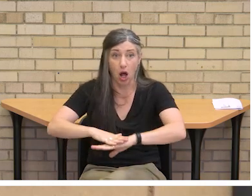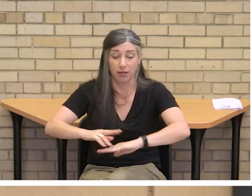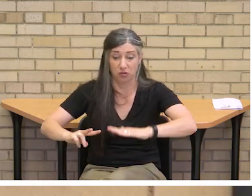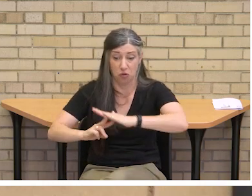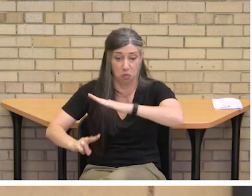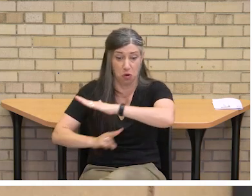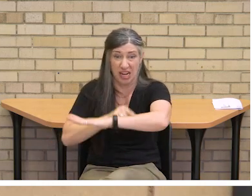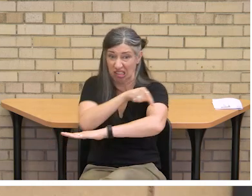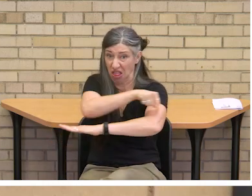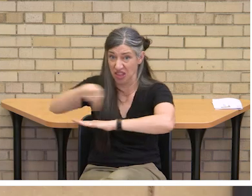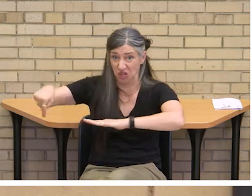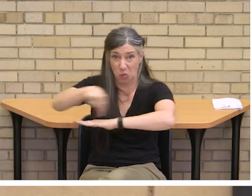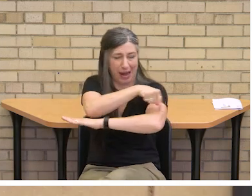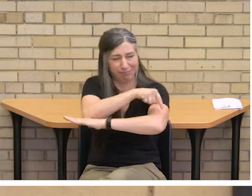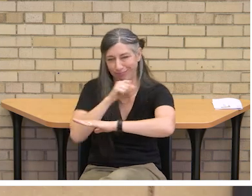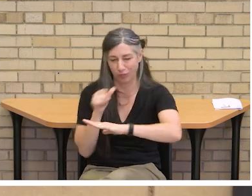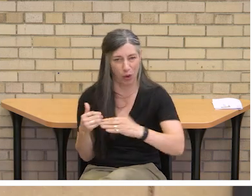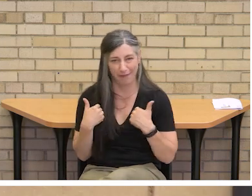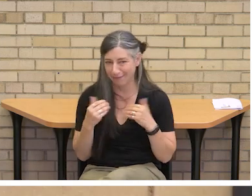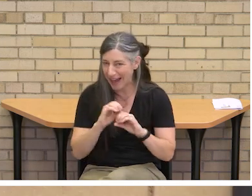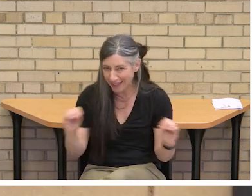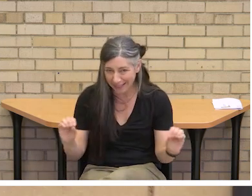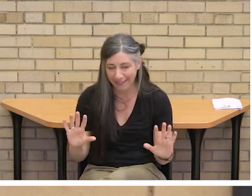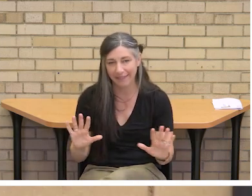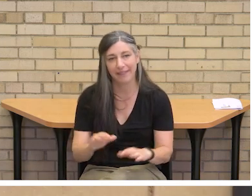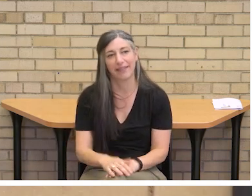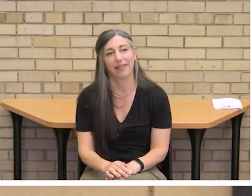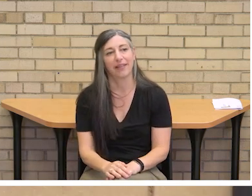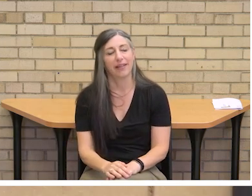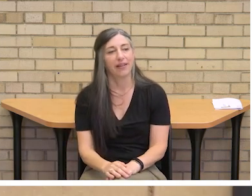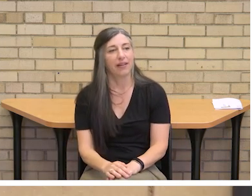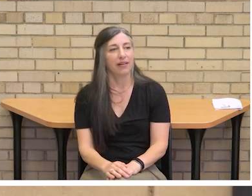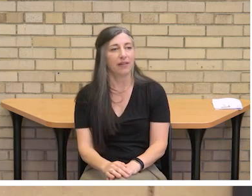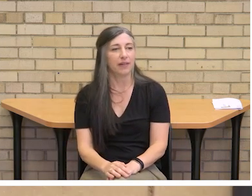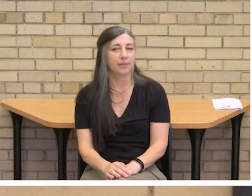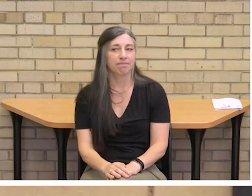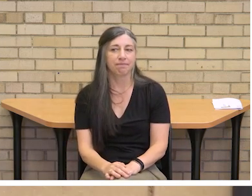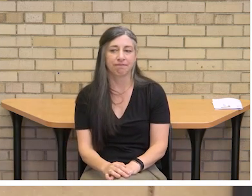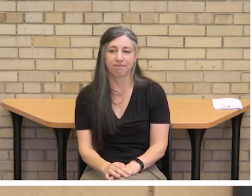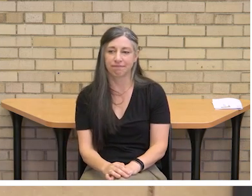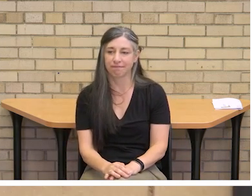deck. So I don't know if you remember,